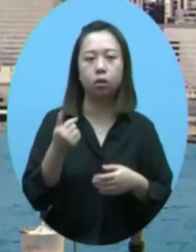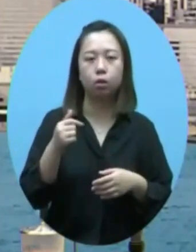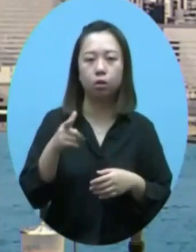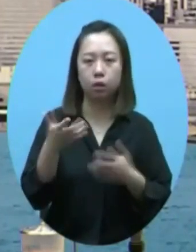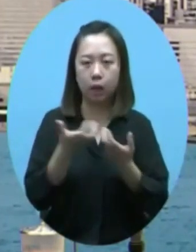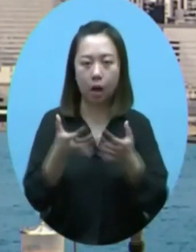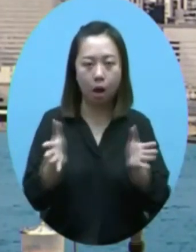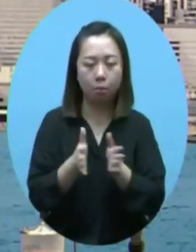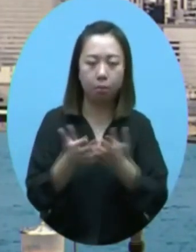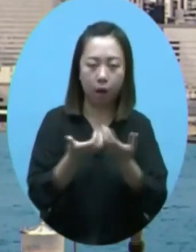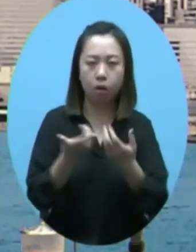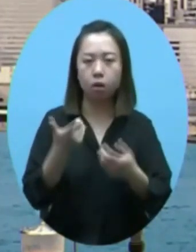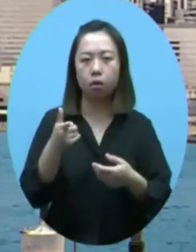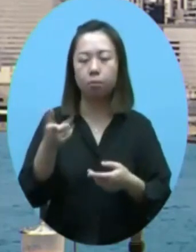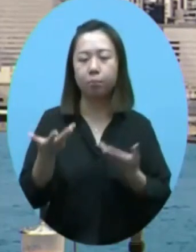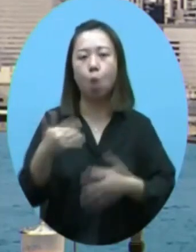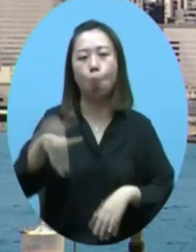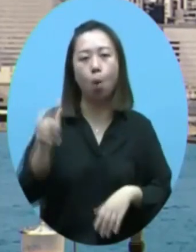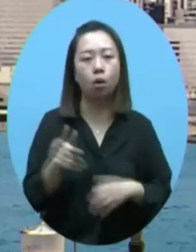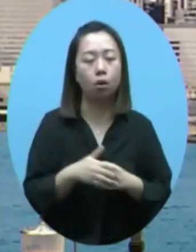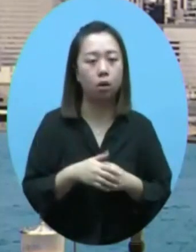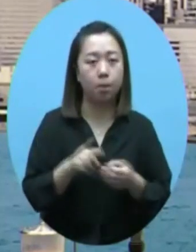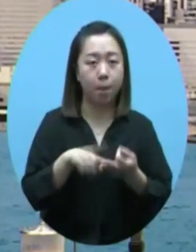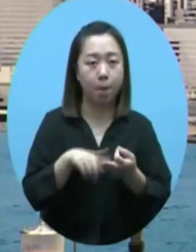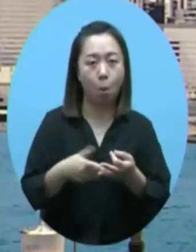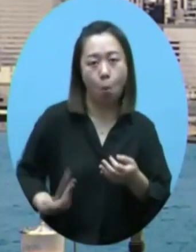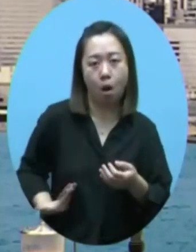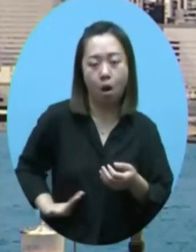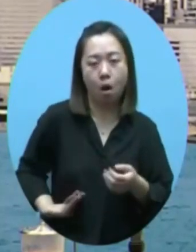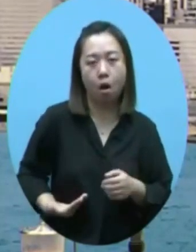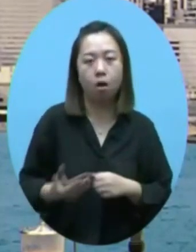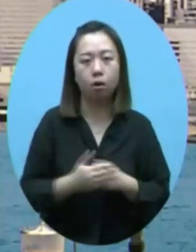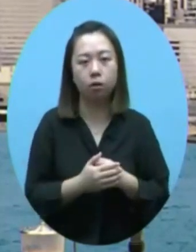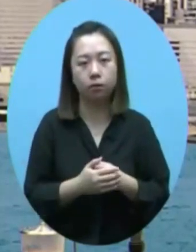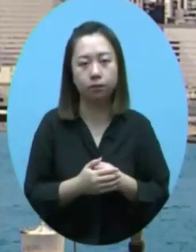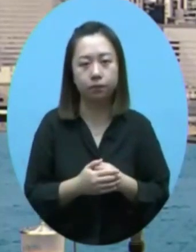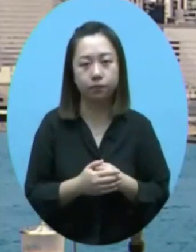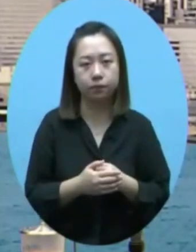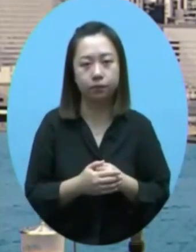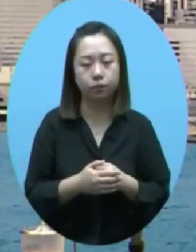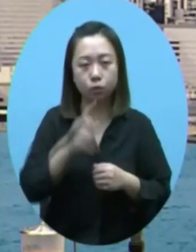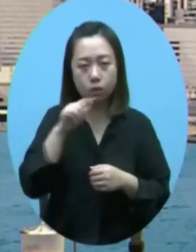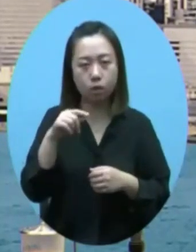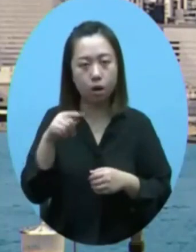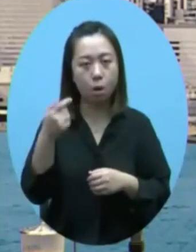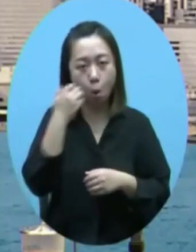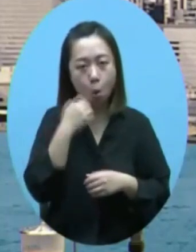22 is considered high compared to the previous ones. In Yuk Hwa Nursing Home,